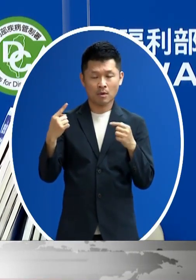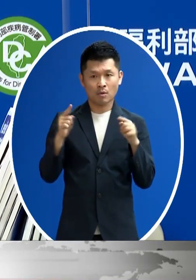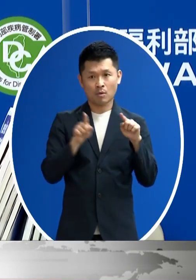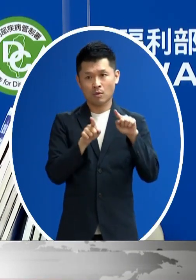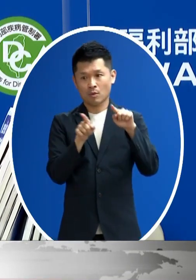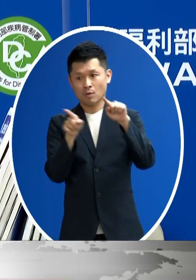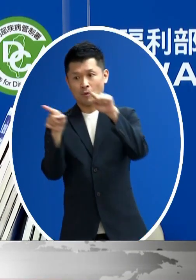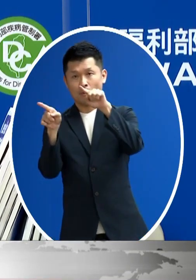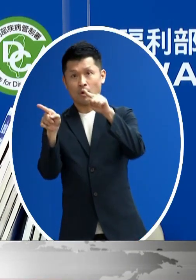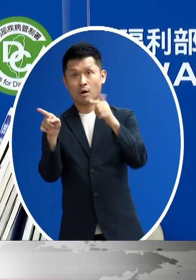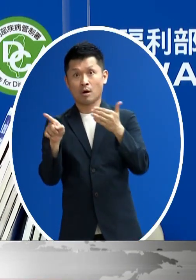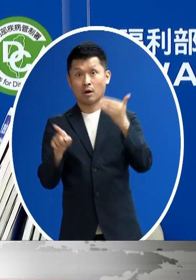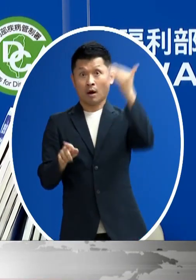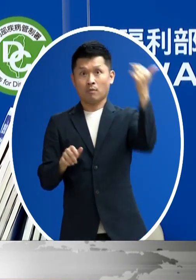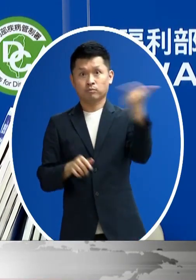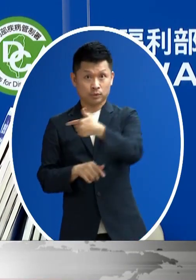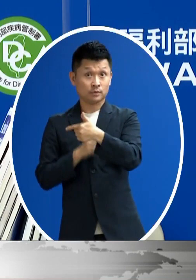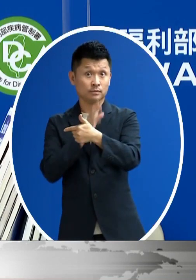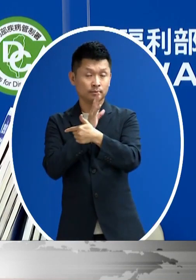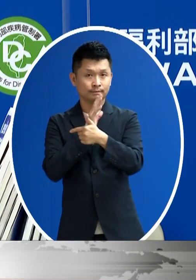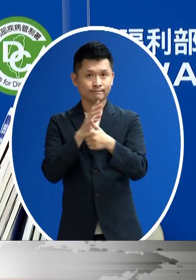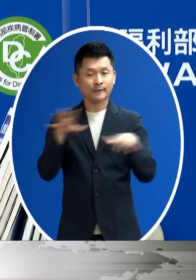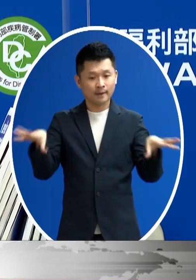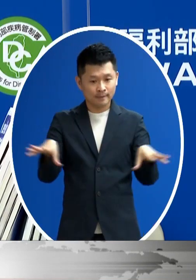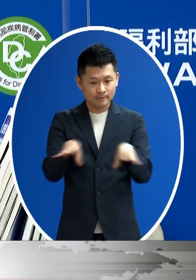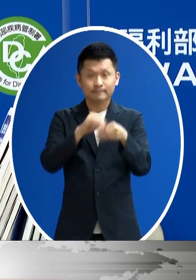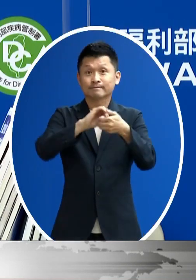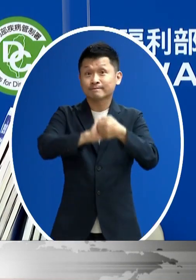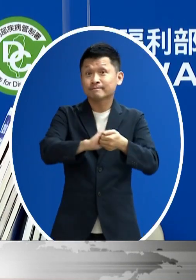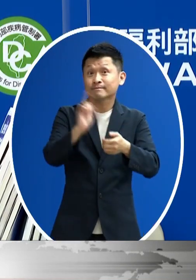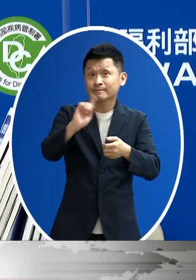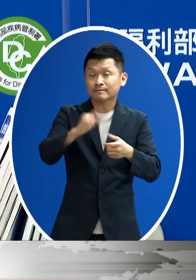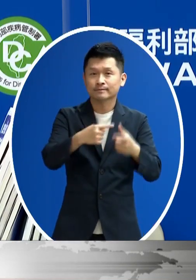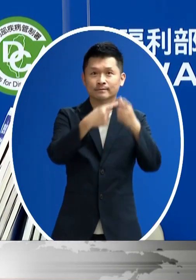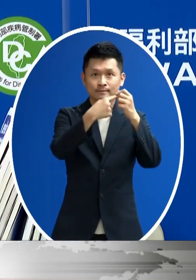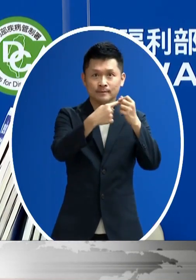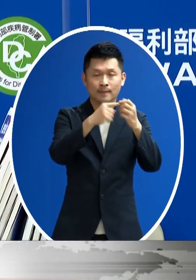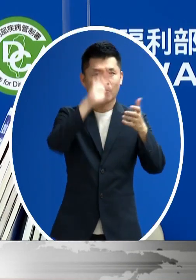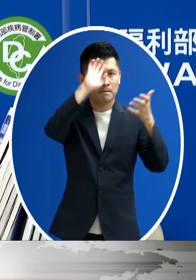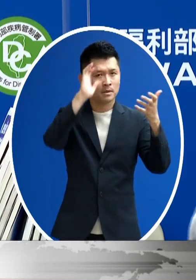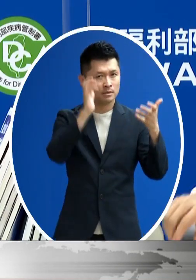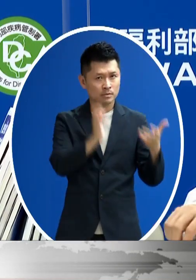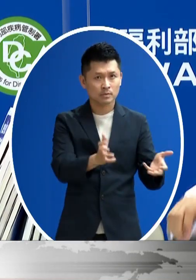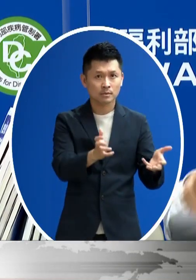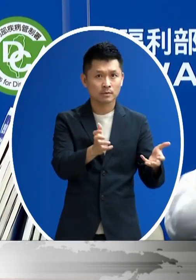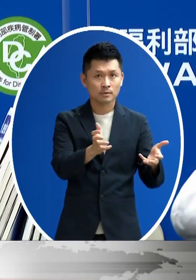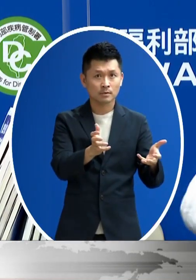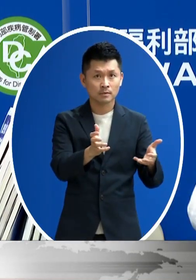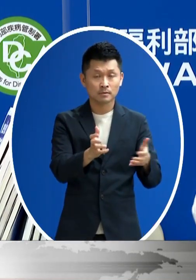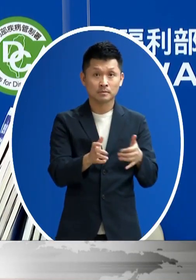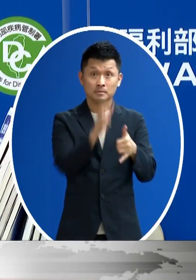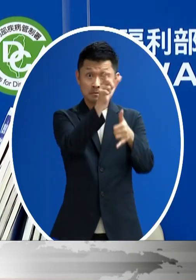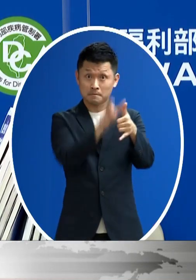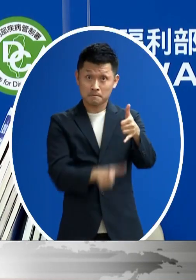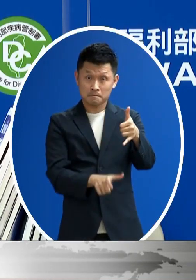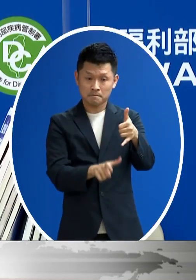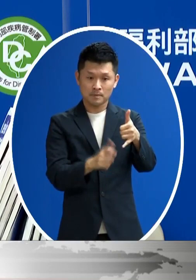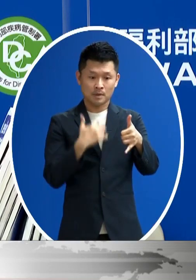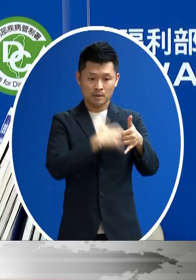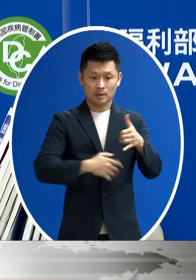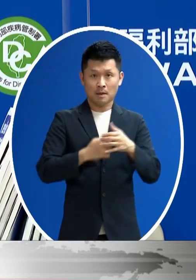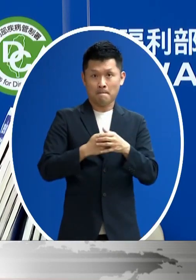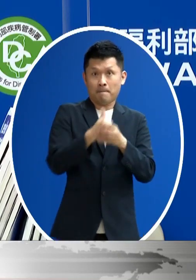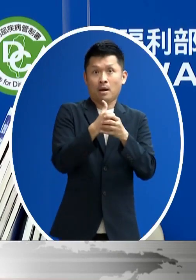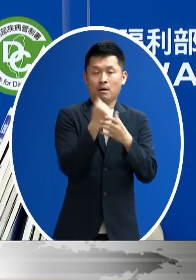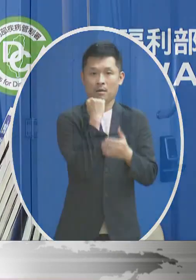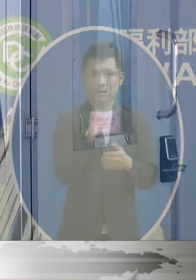longer period of time compared to a mild case. Second, with vaccination, infection-induced immunity will stay stronger for longer than it would